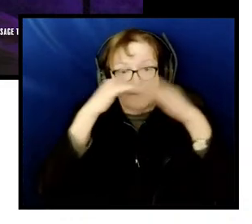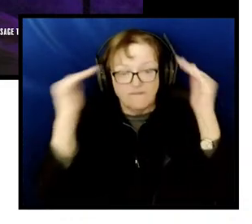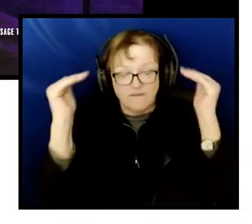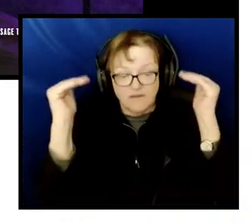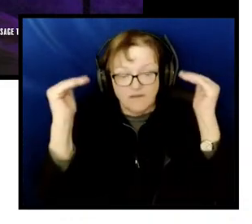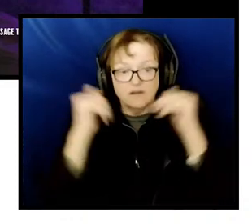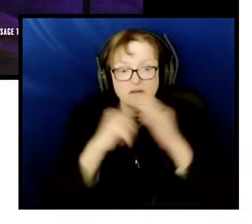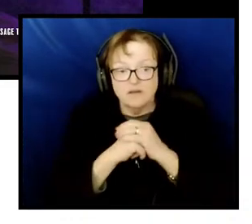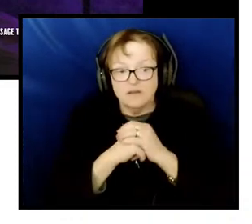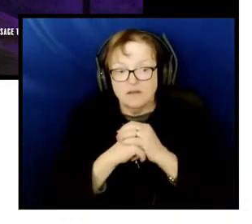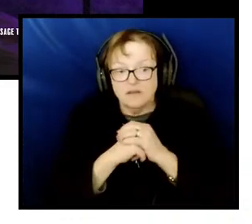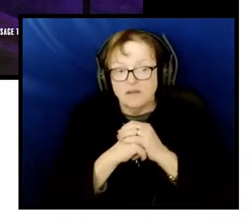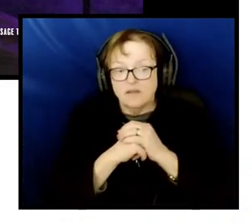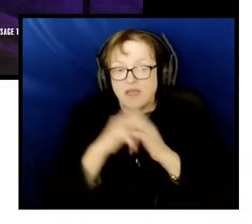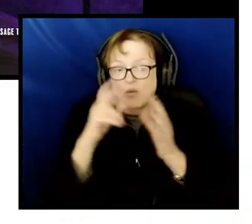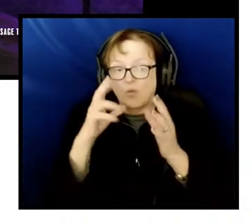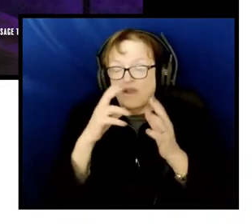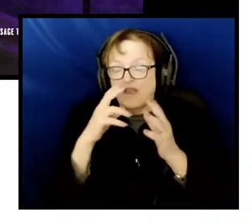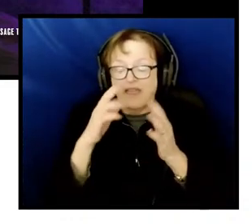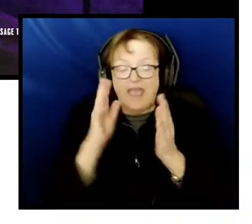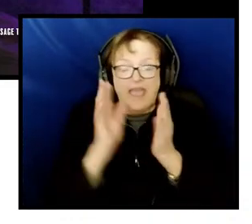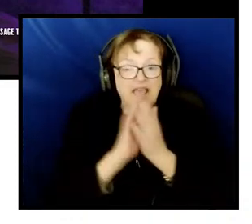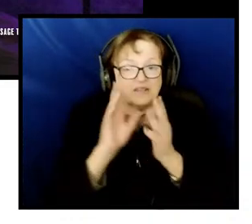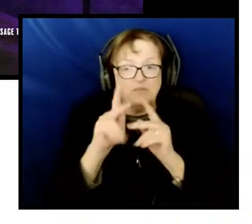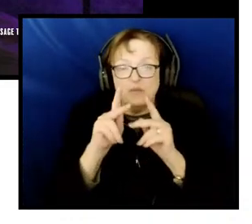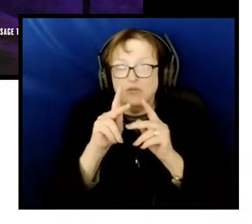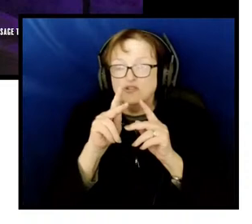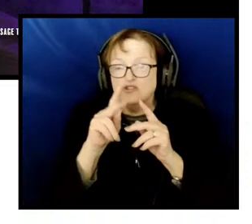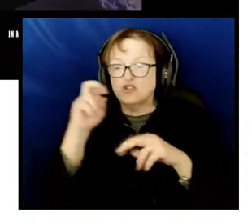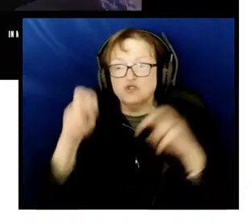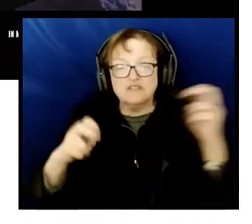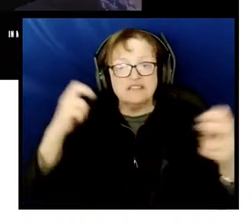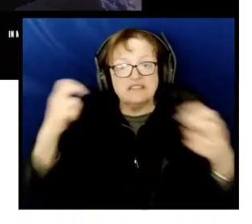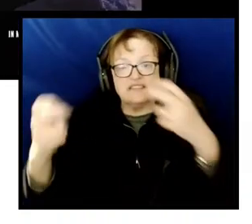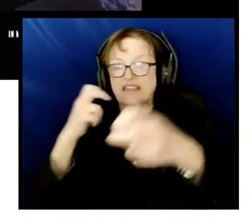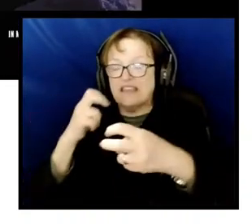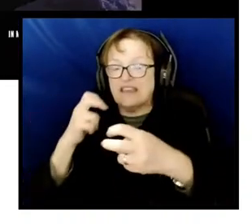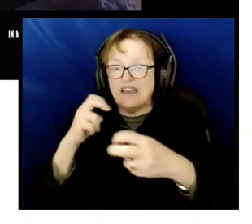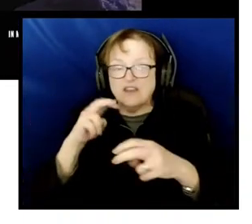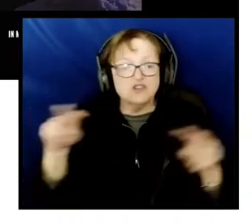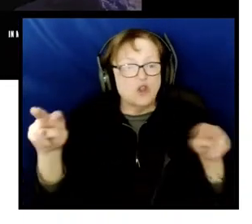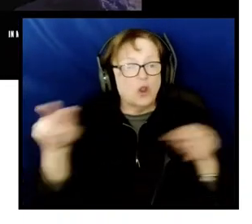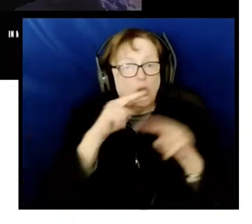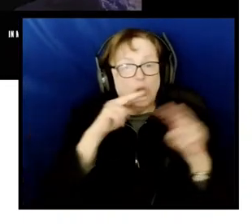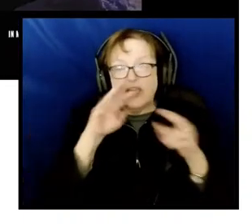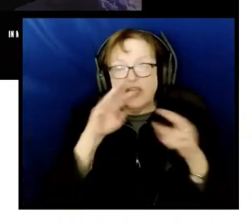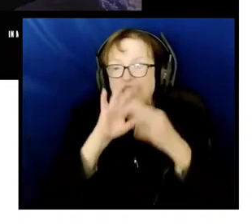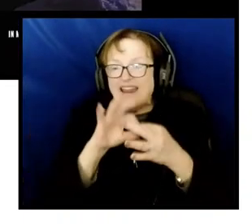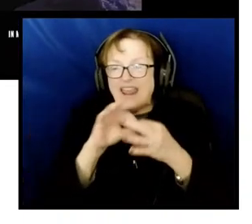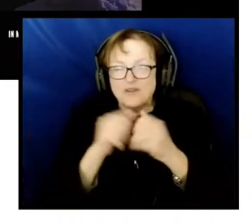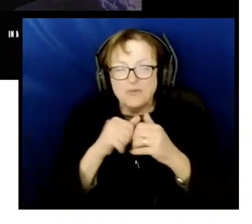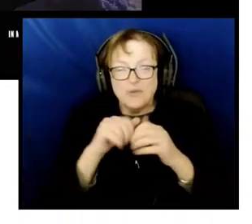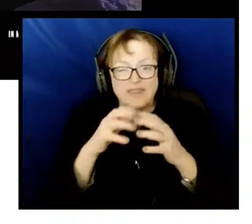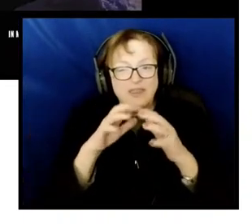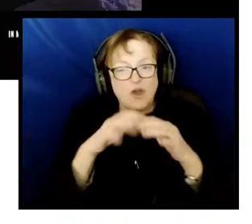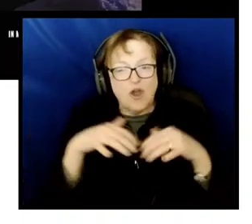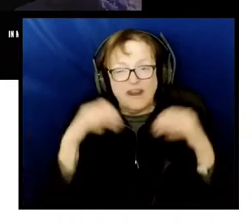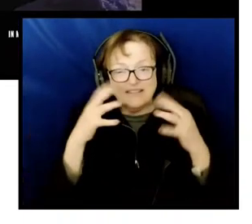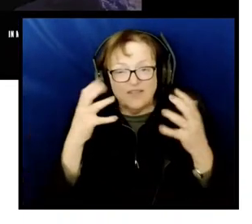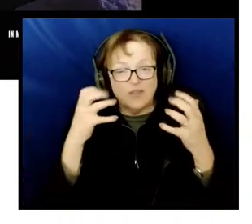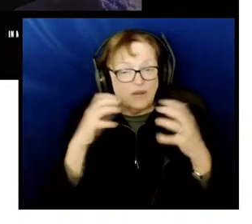seat, grab a beanbag, and just look anywhere, connect with the audience themselves if they want to. It's an open